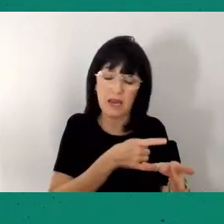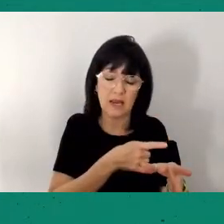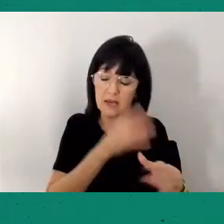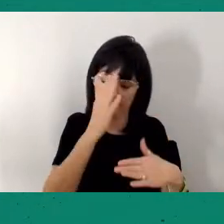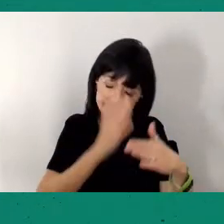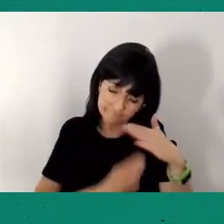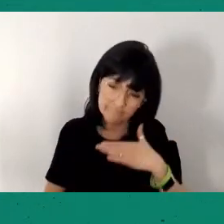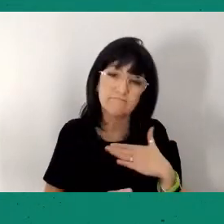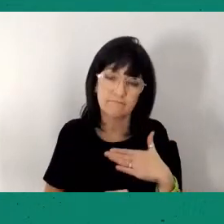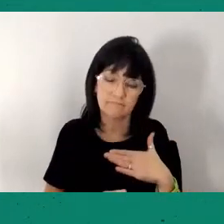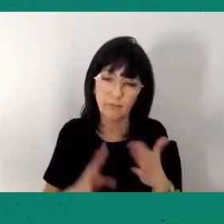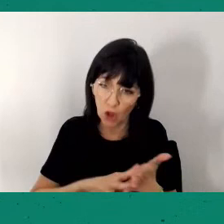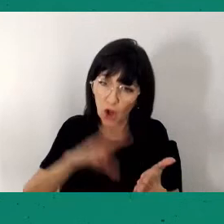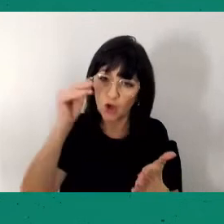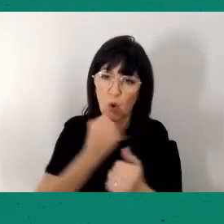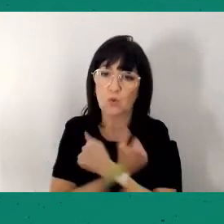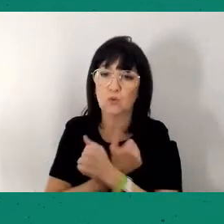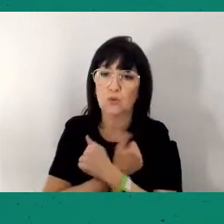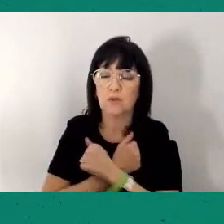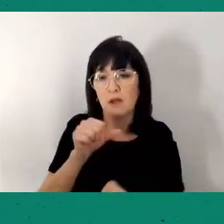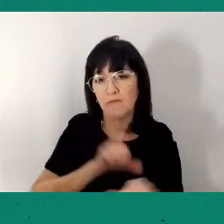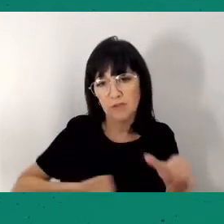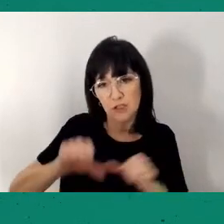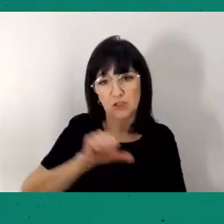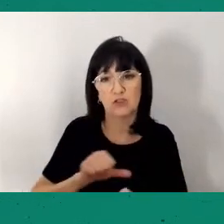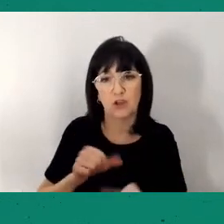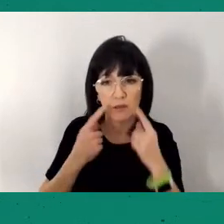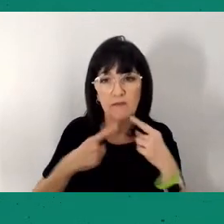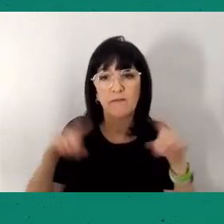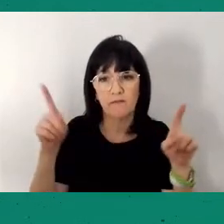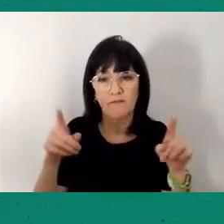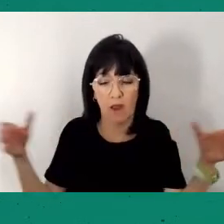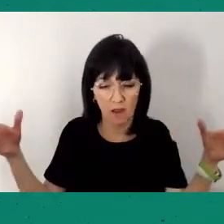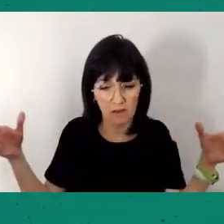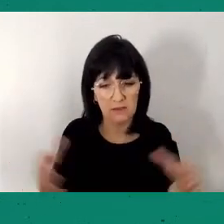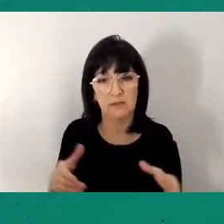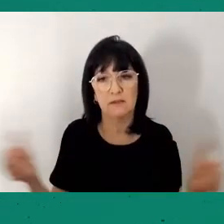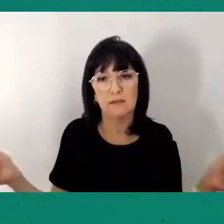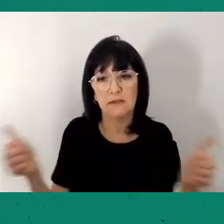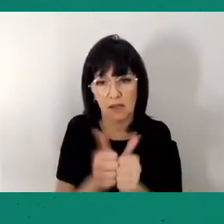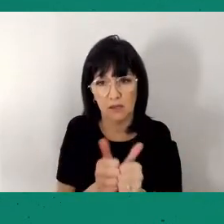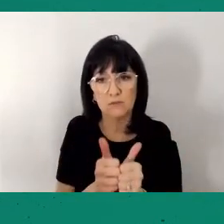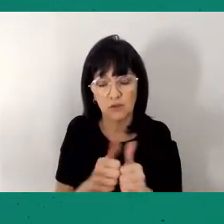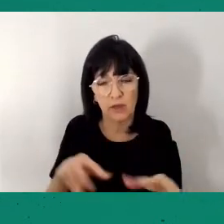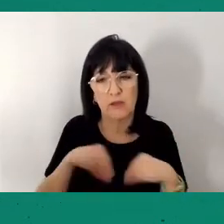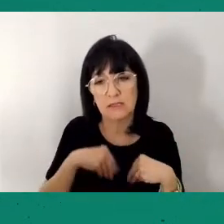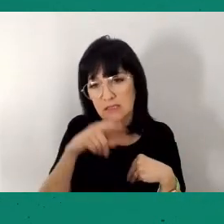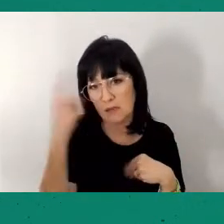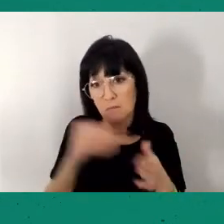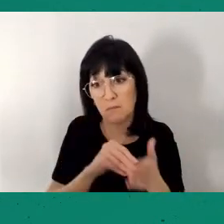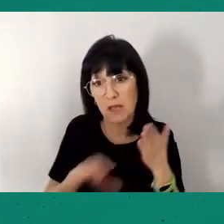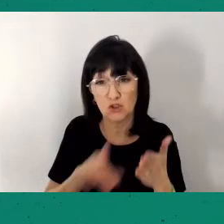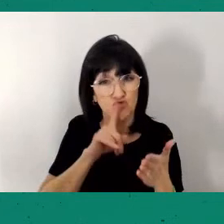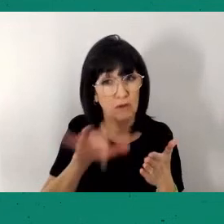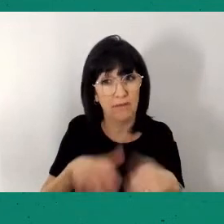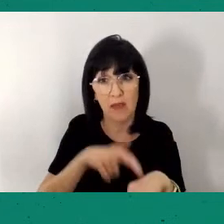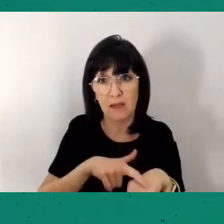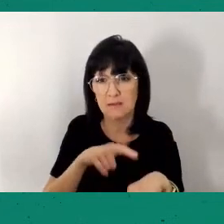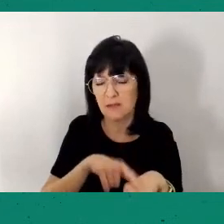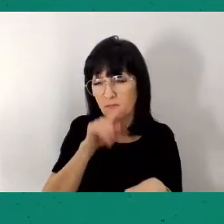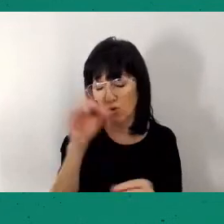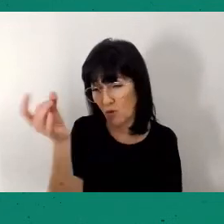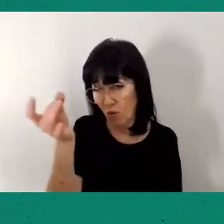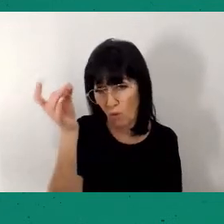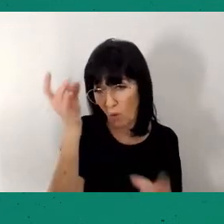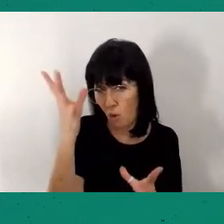they came together and accepted Black students. But it was terrible. But anyway, that was to answer your question